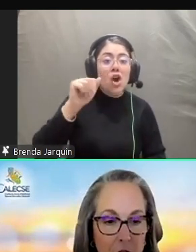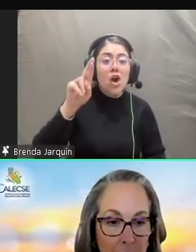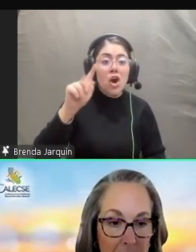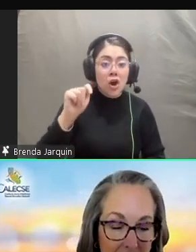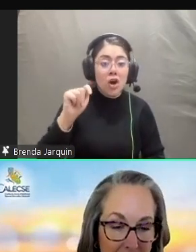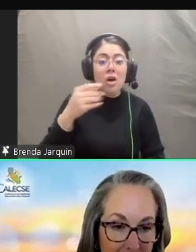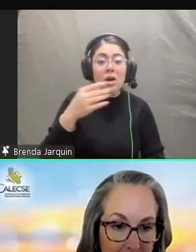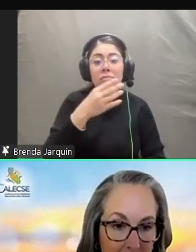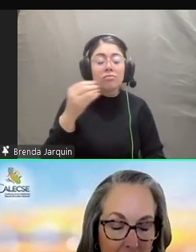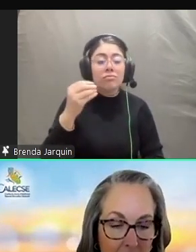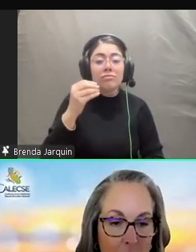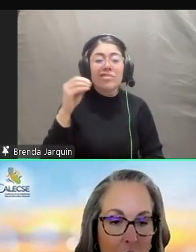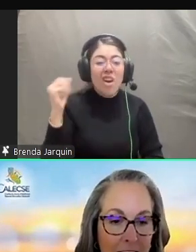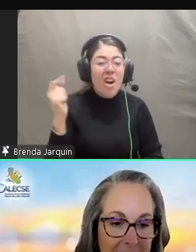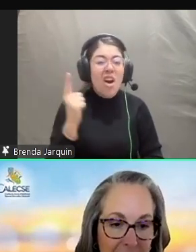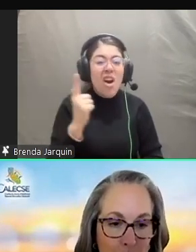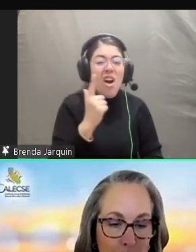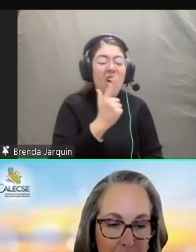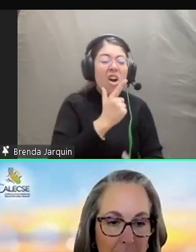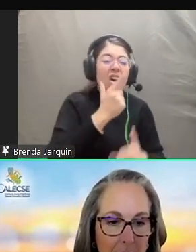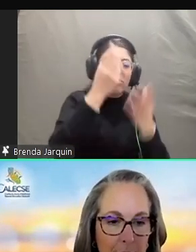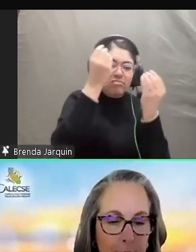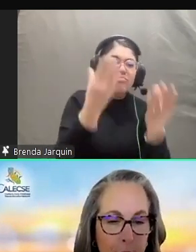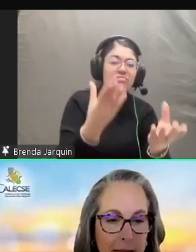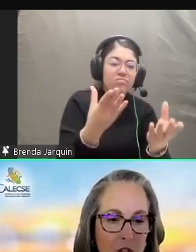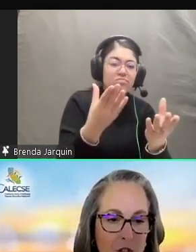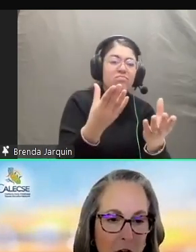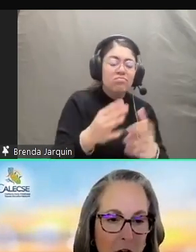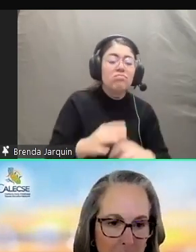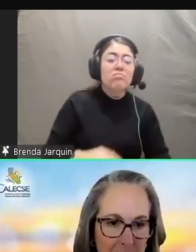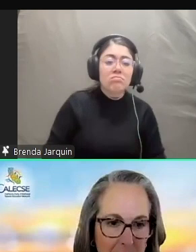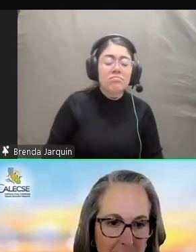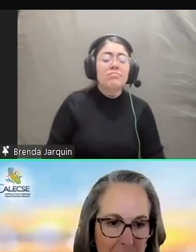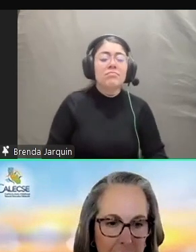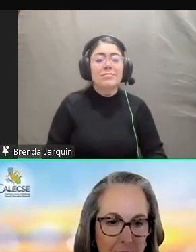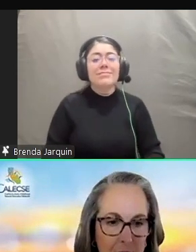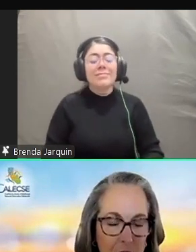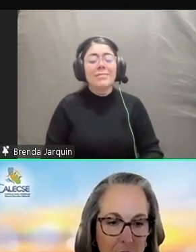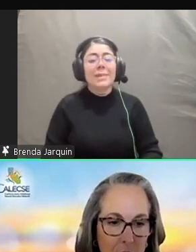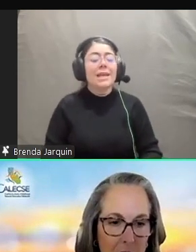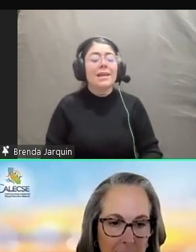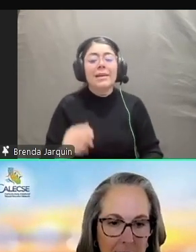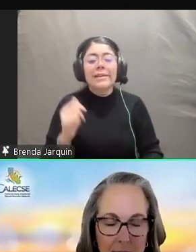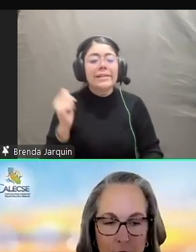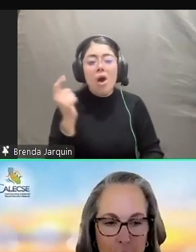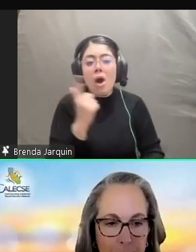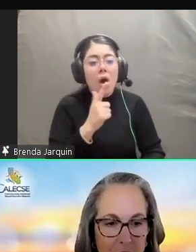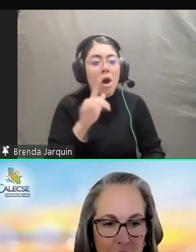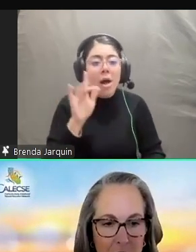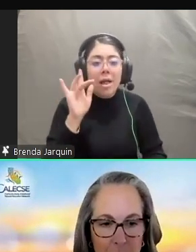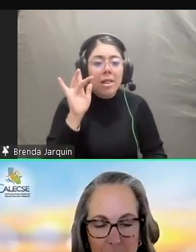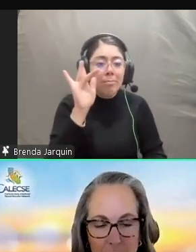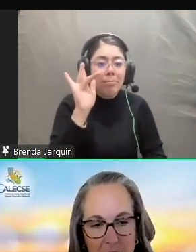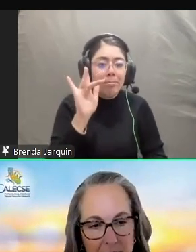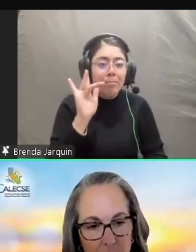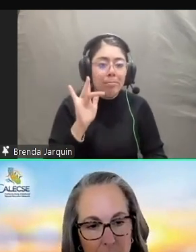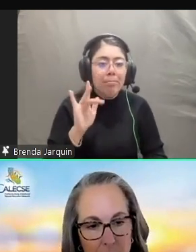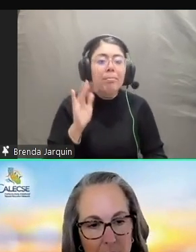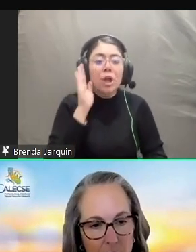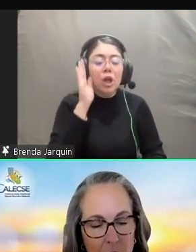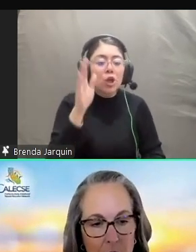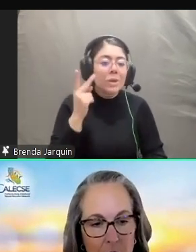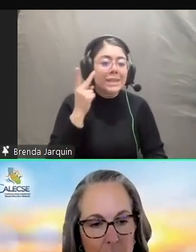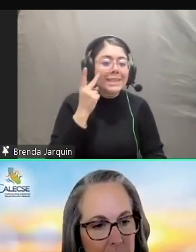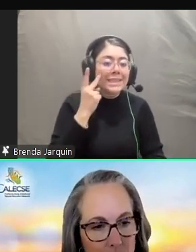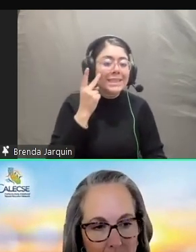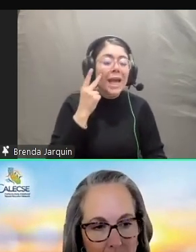we showed today are linked within that 4-page document. So again, that 4-page document, you can